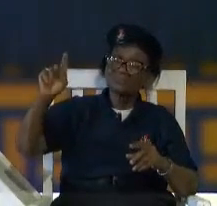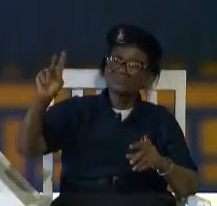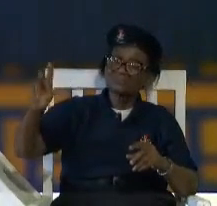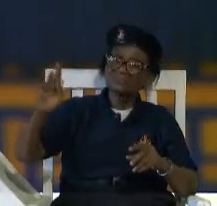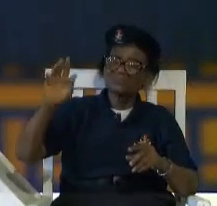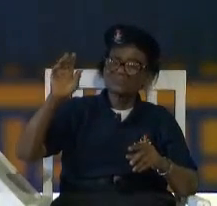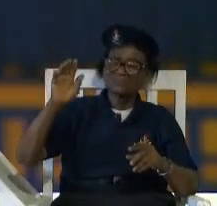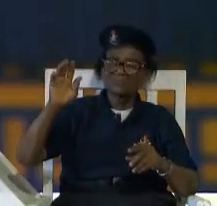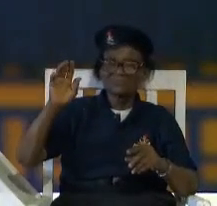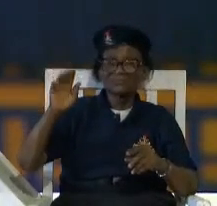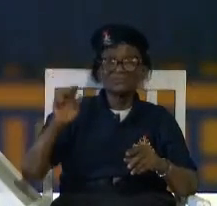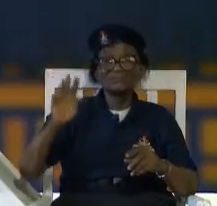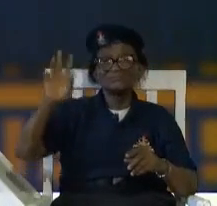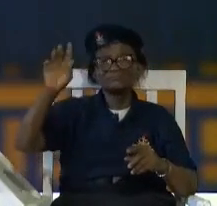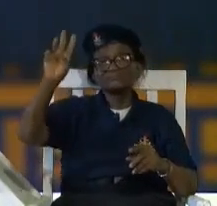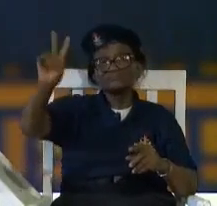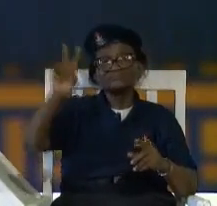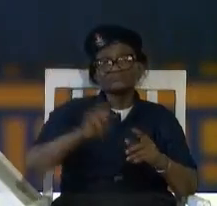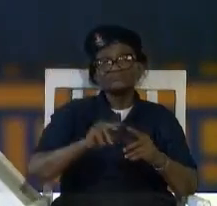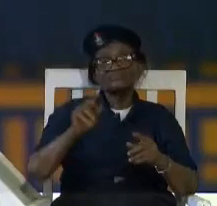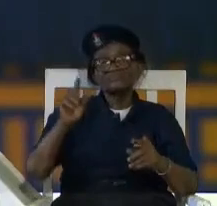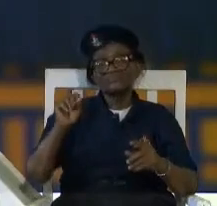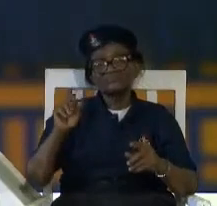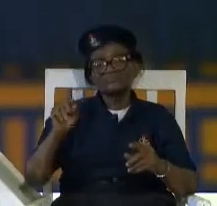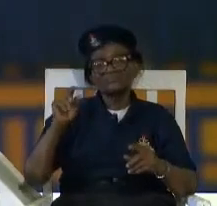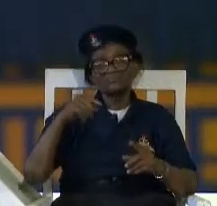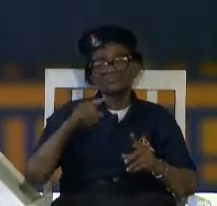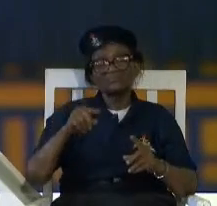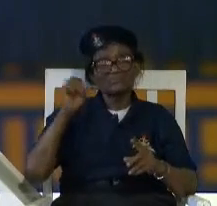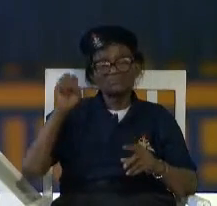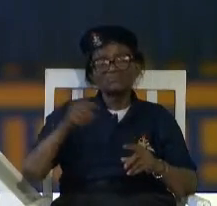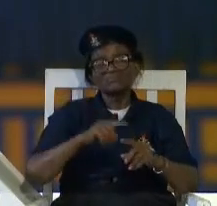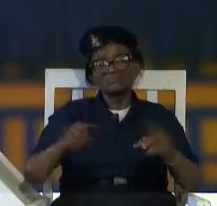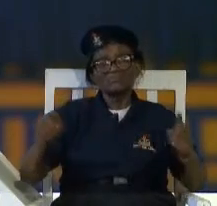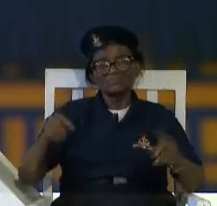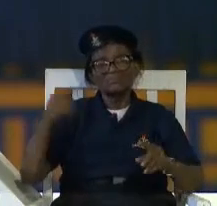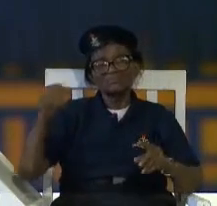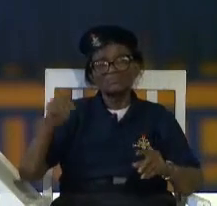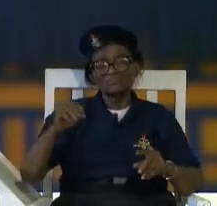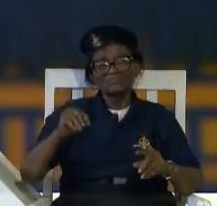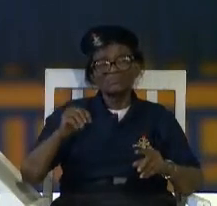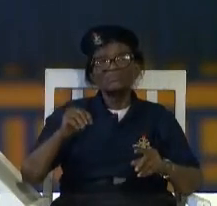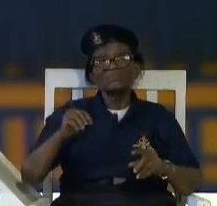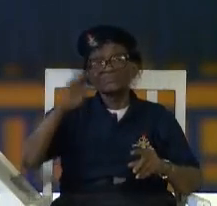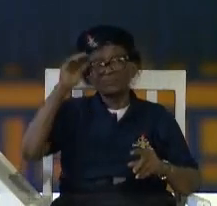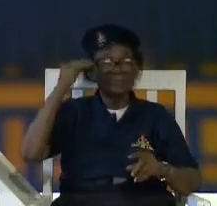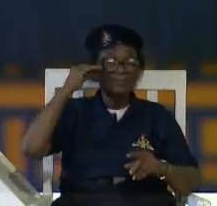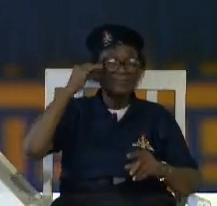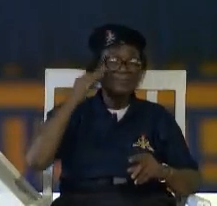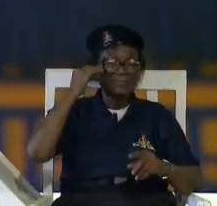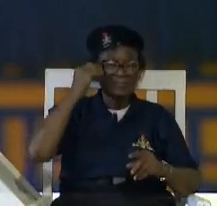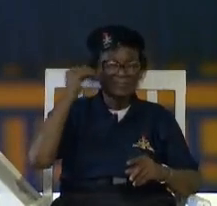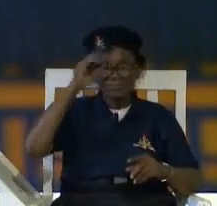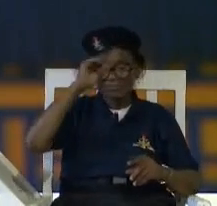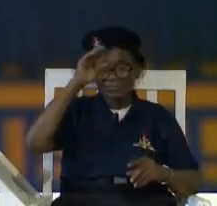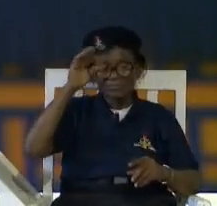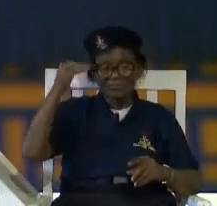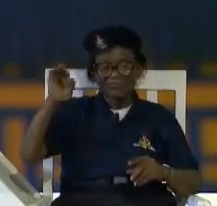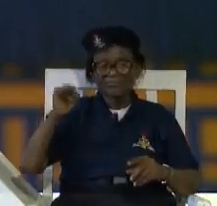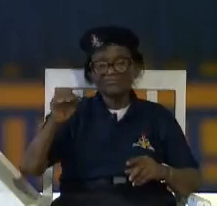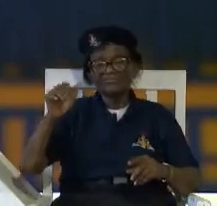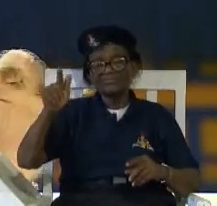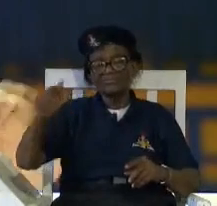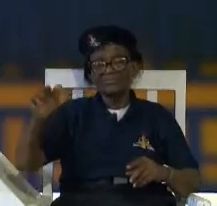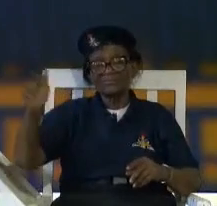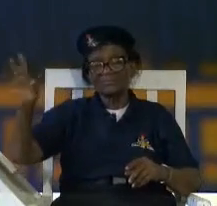Mark 5:2-20. When he healed, when he delivered the madman of Gadara, there was not a